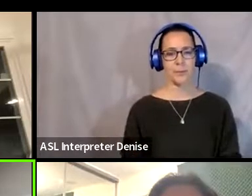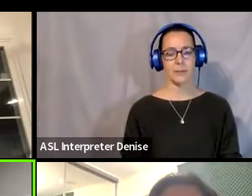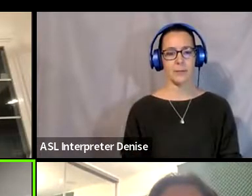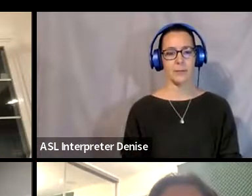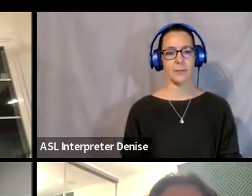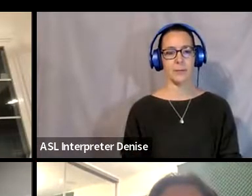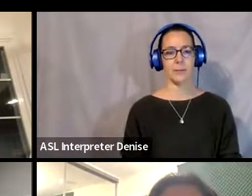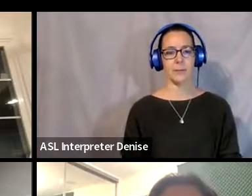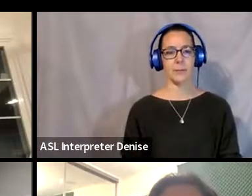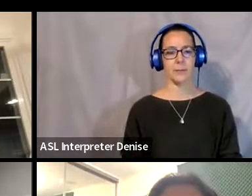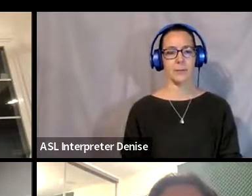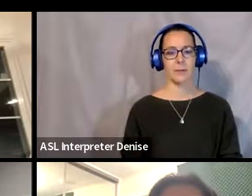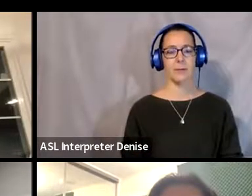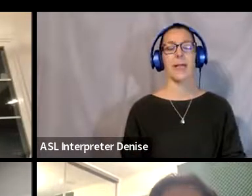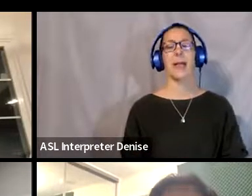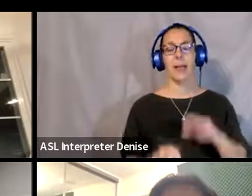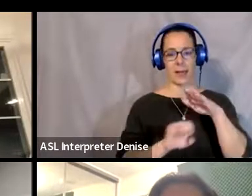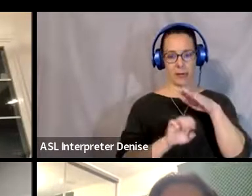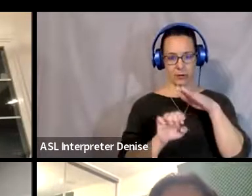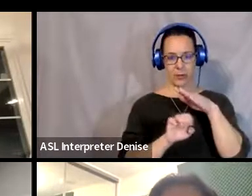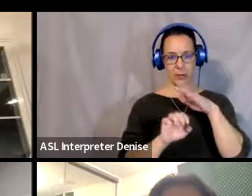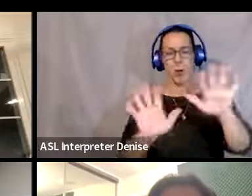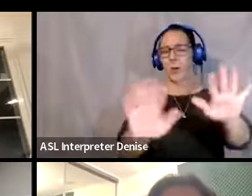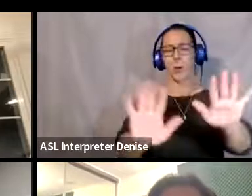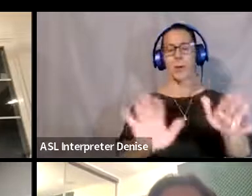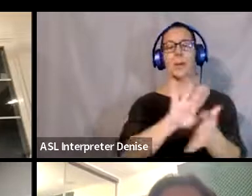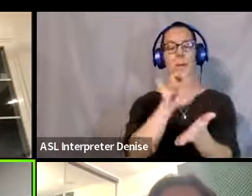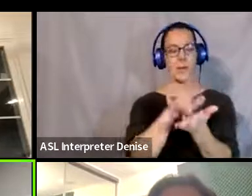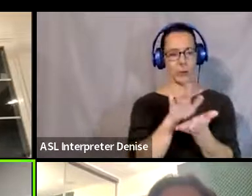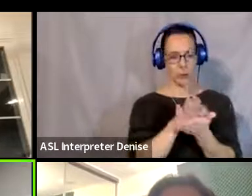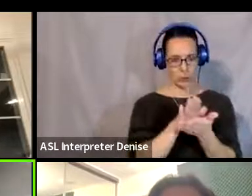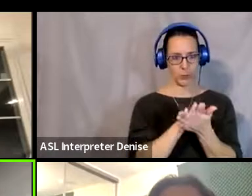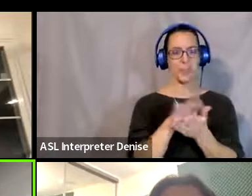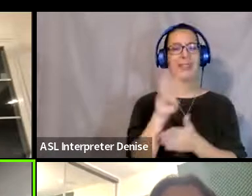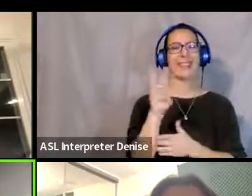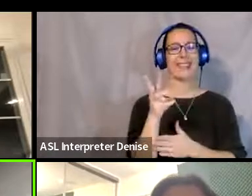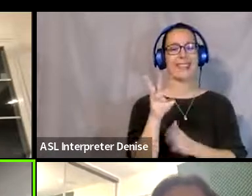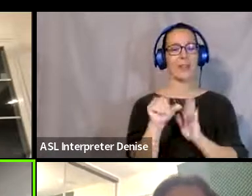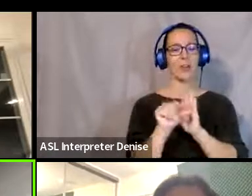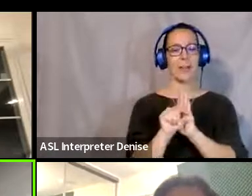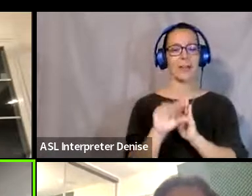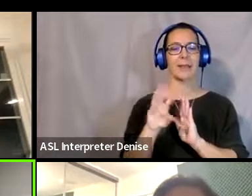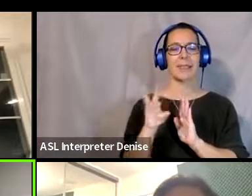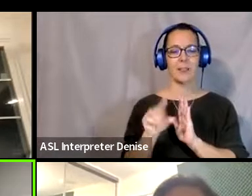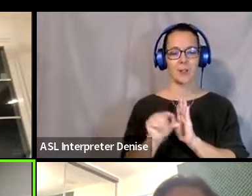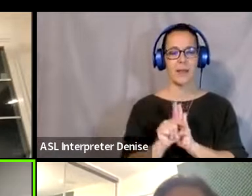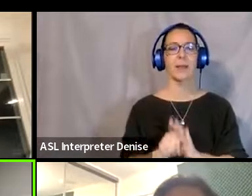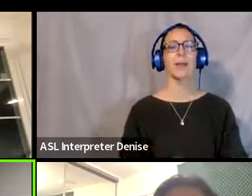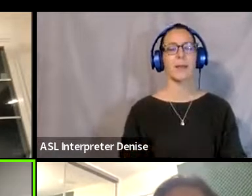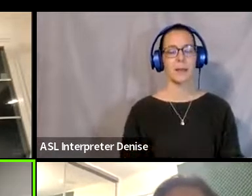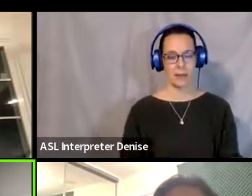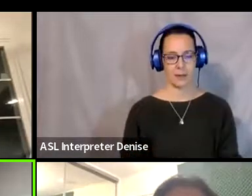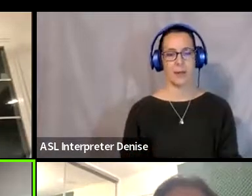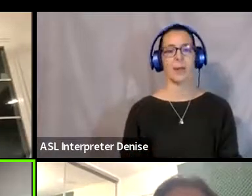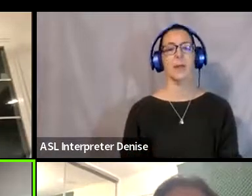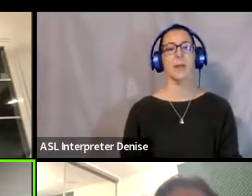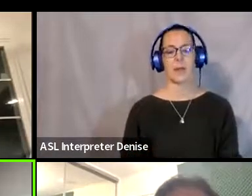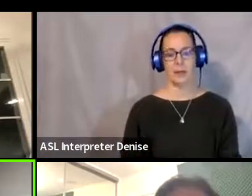It's elementary. It's Elementary. it's middle school, sixth Middle grade. school. So a sixth grader. So that's